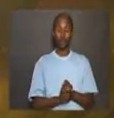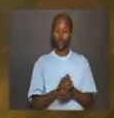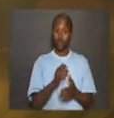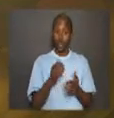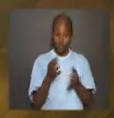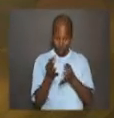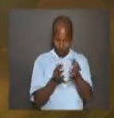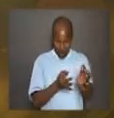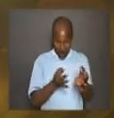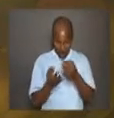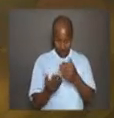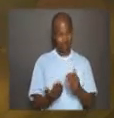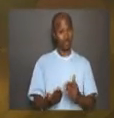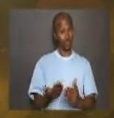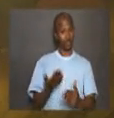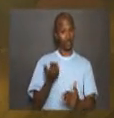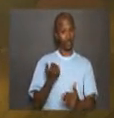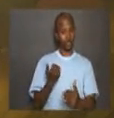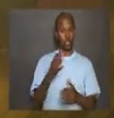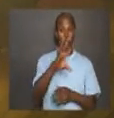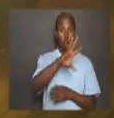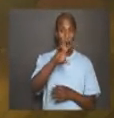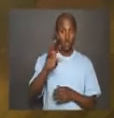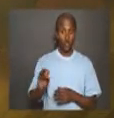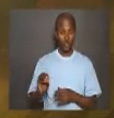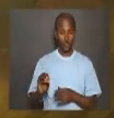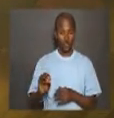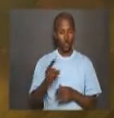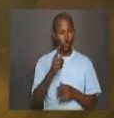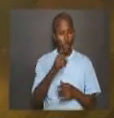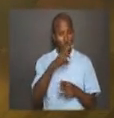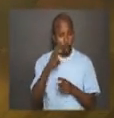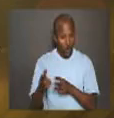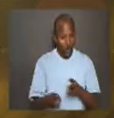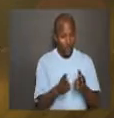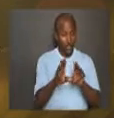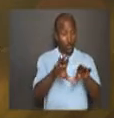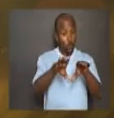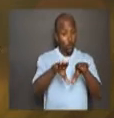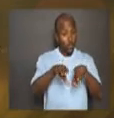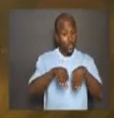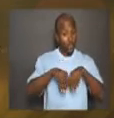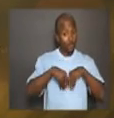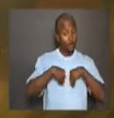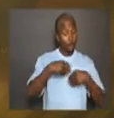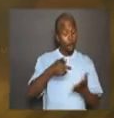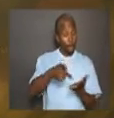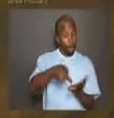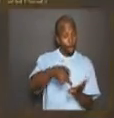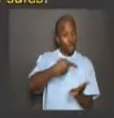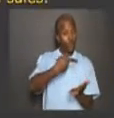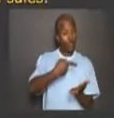As we mentioned earlier, commission is one way to receive payment for doing